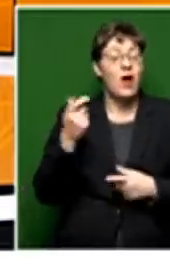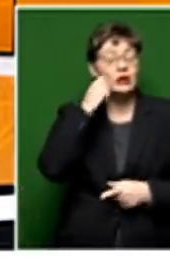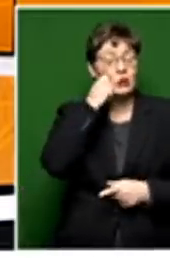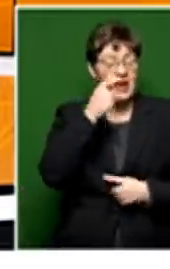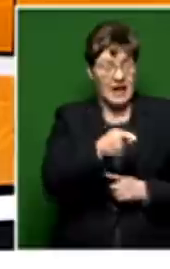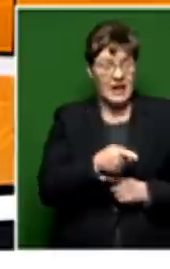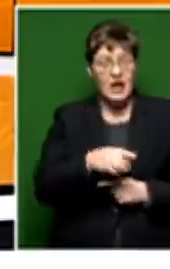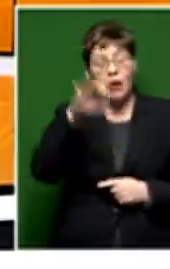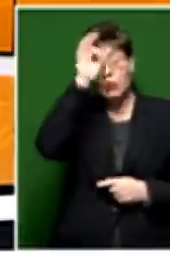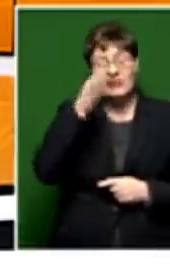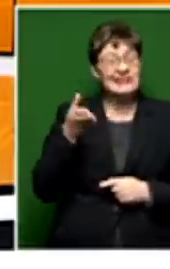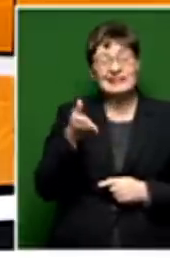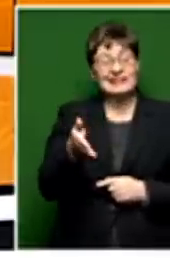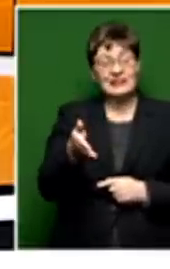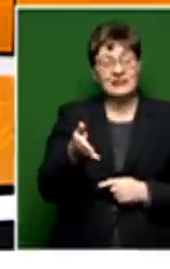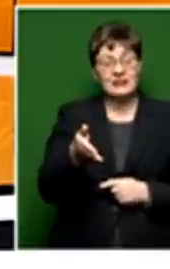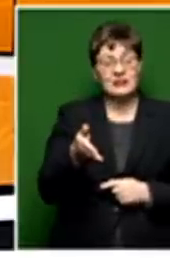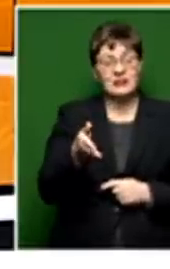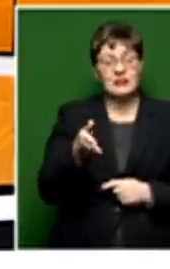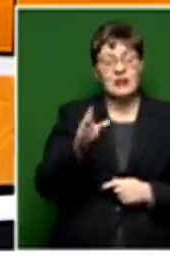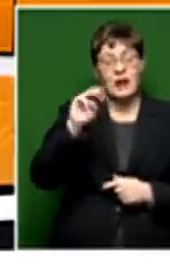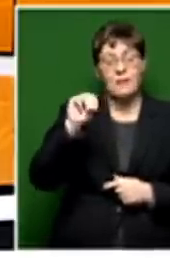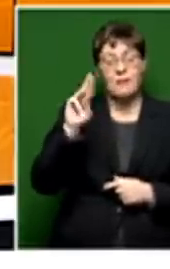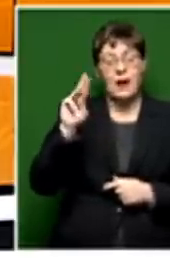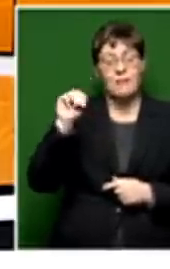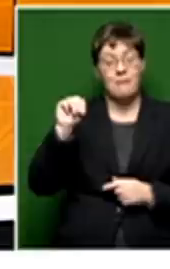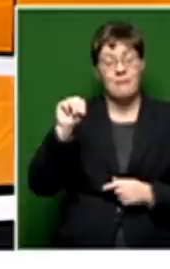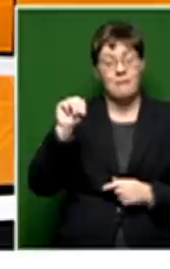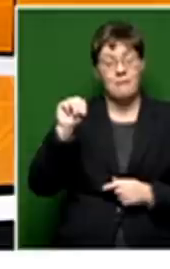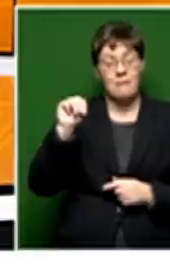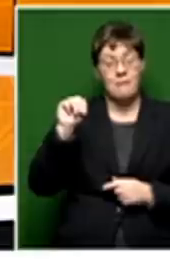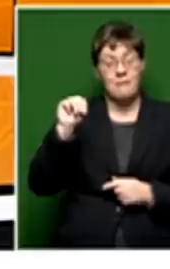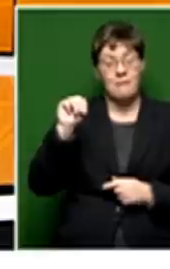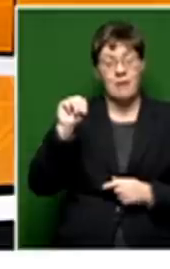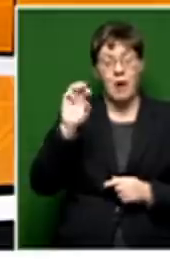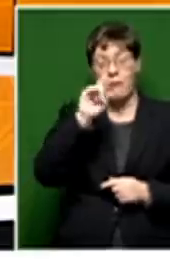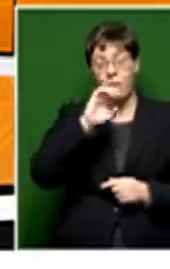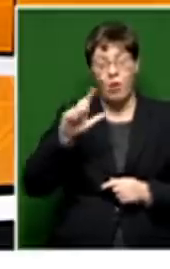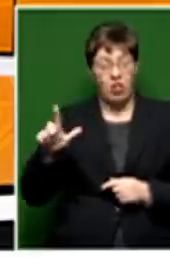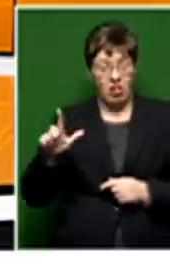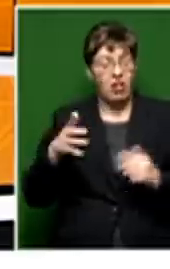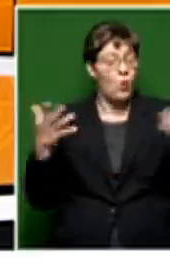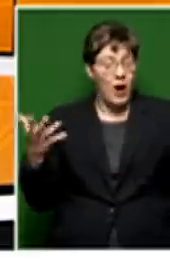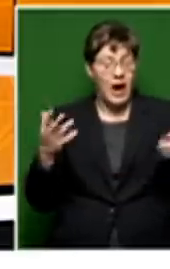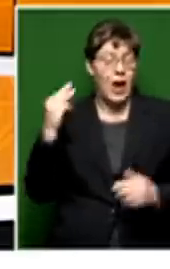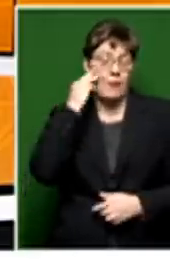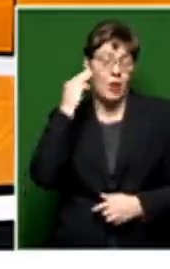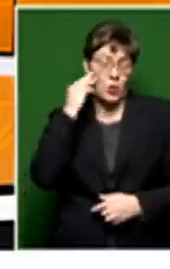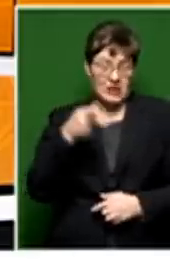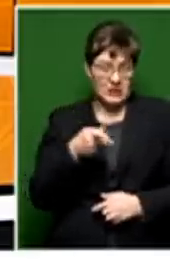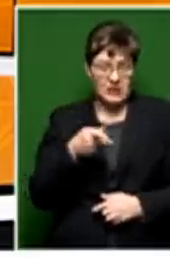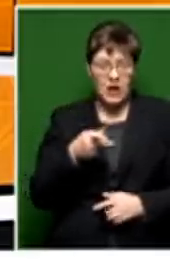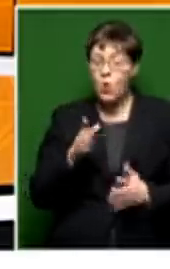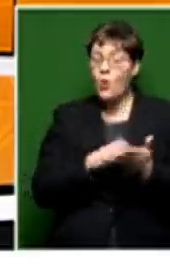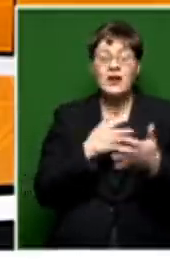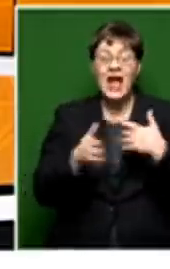So police are at the scene at the Mums Mall in Mamelodi. This is in the east of Pretoria, where looters are picking up basically what